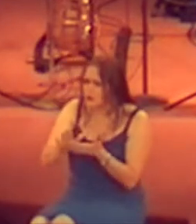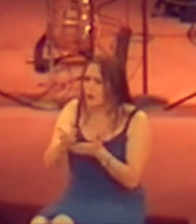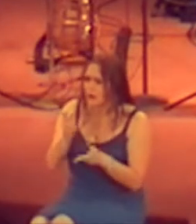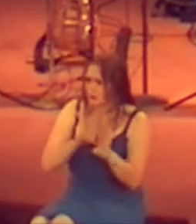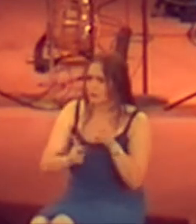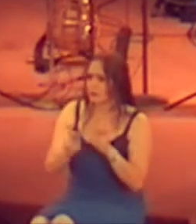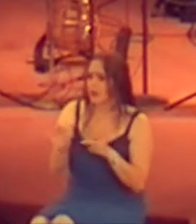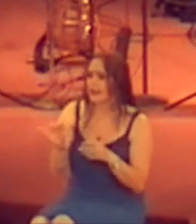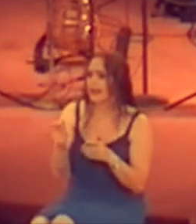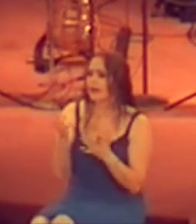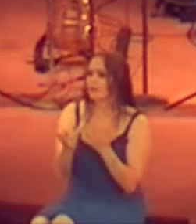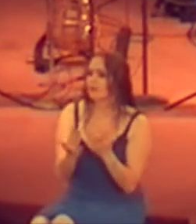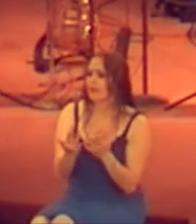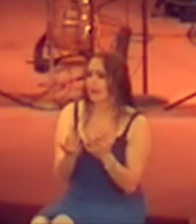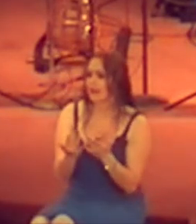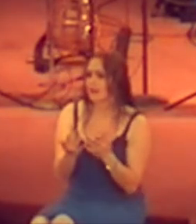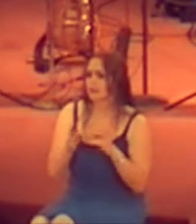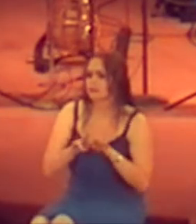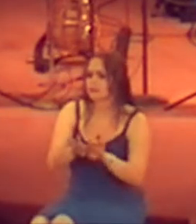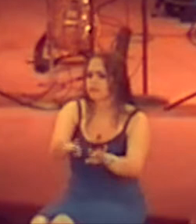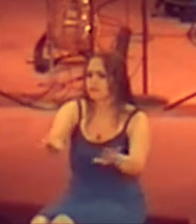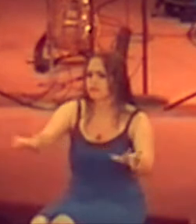forest. It kindles itself.